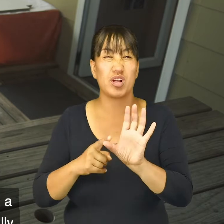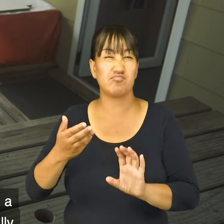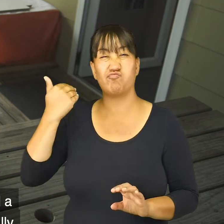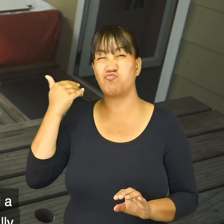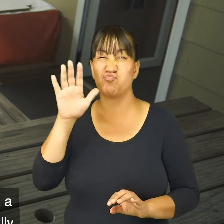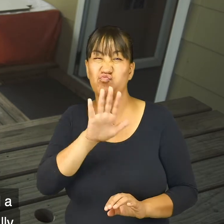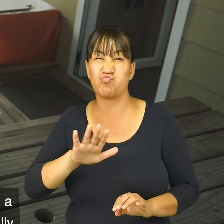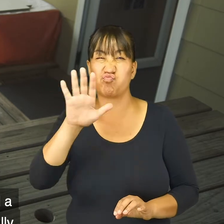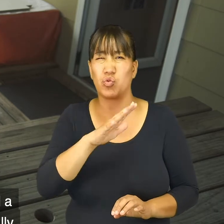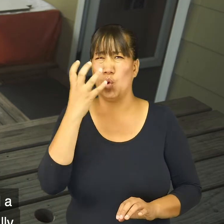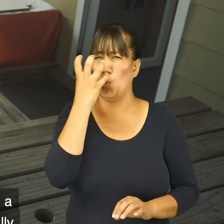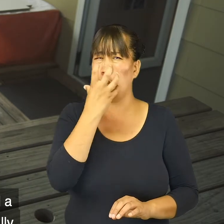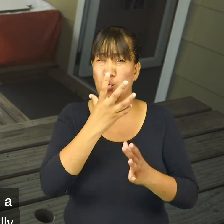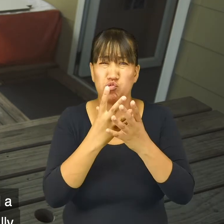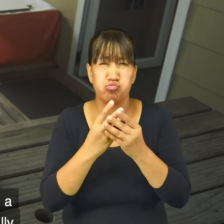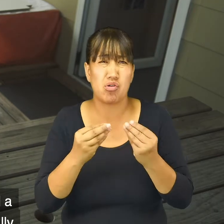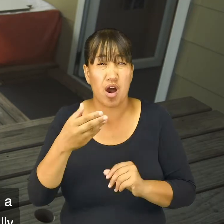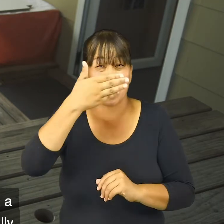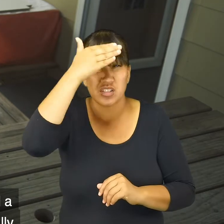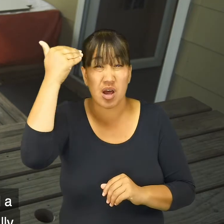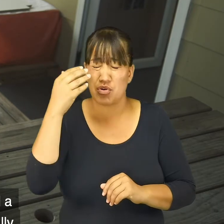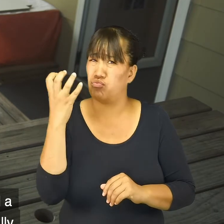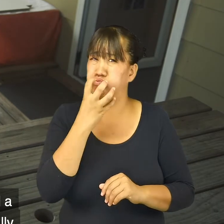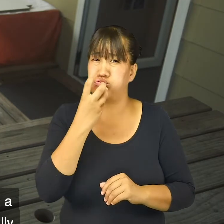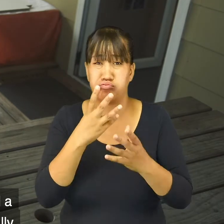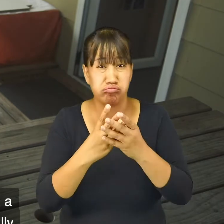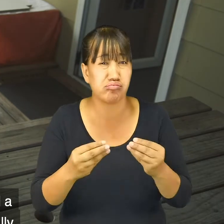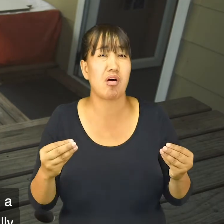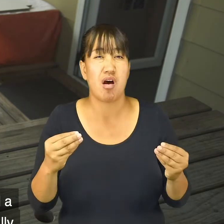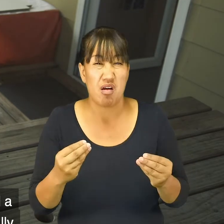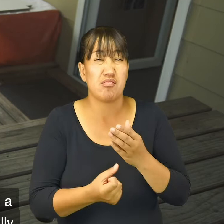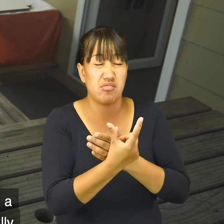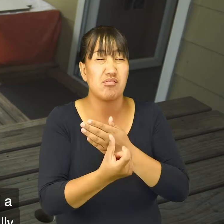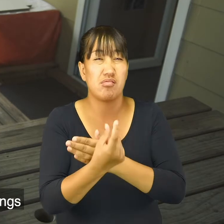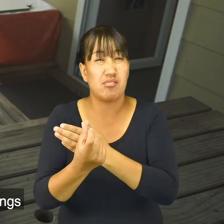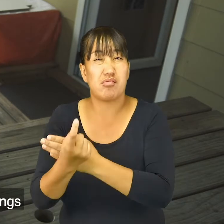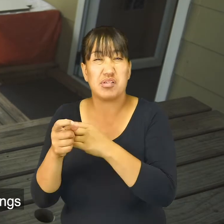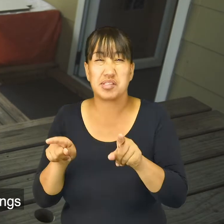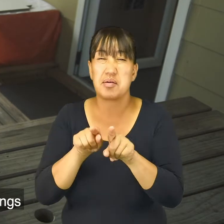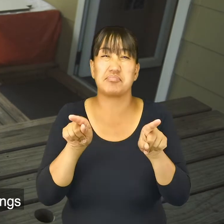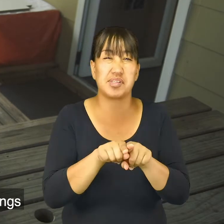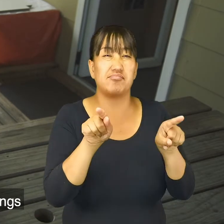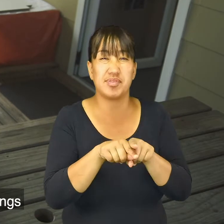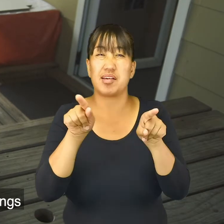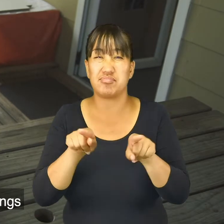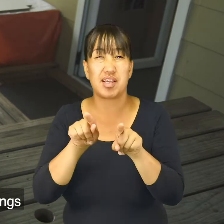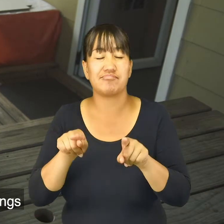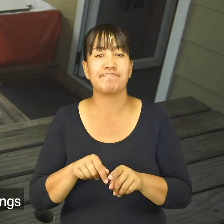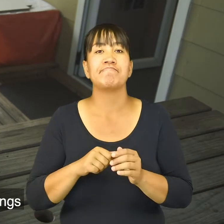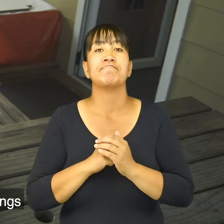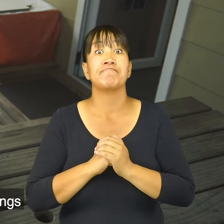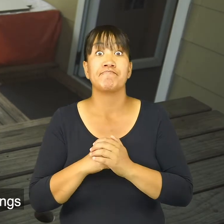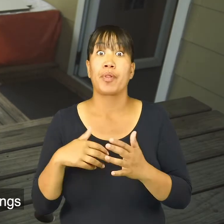about 4 years ago, we had another very dry summer, exceptionally dry summer. And the